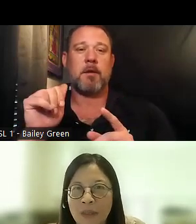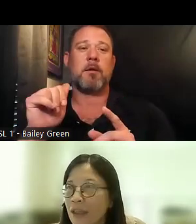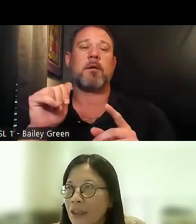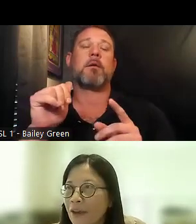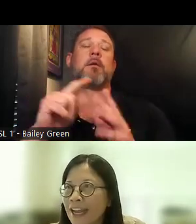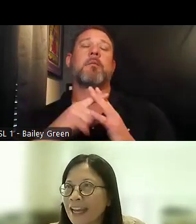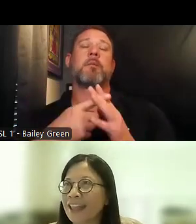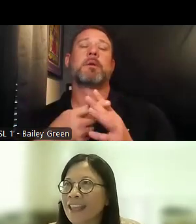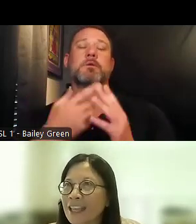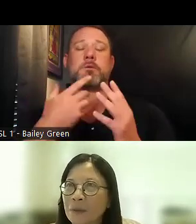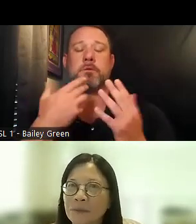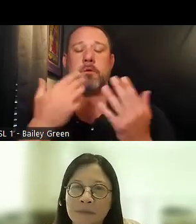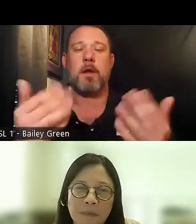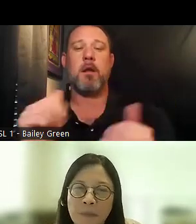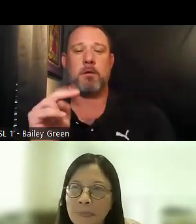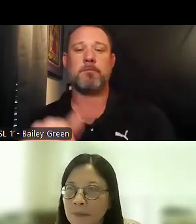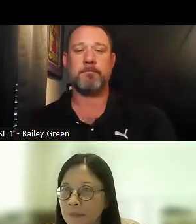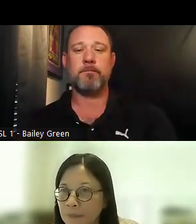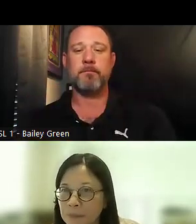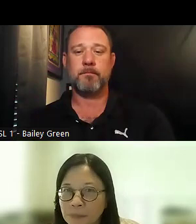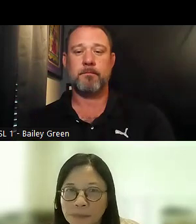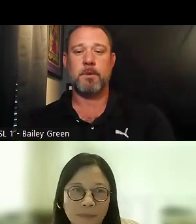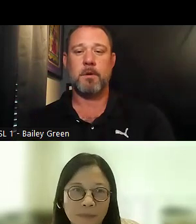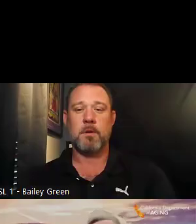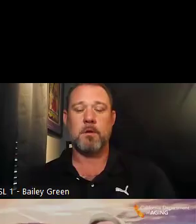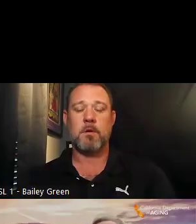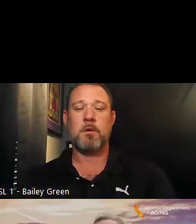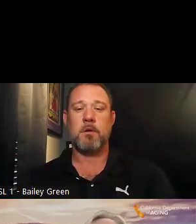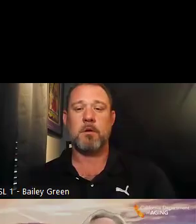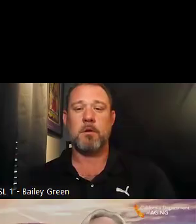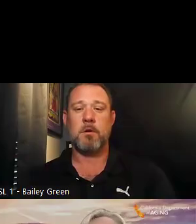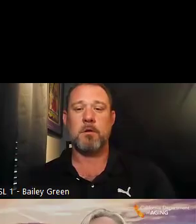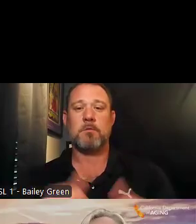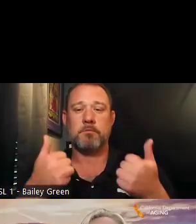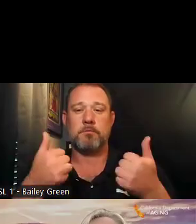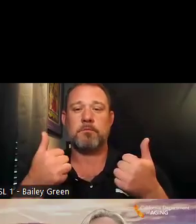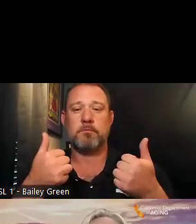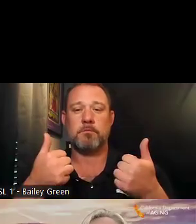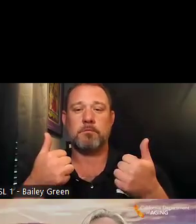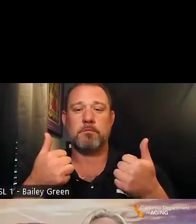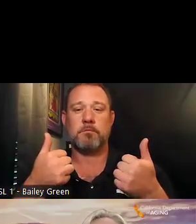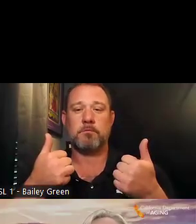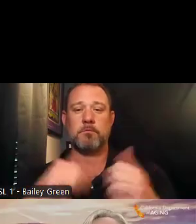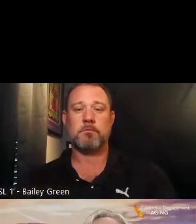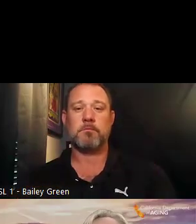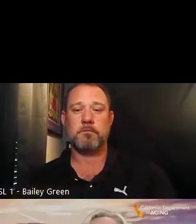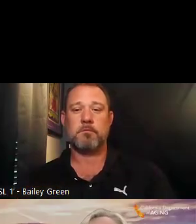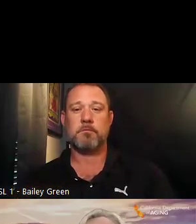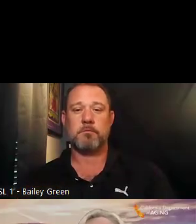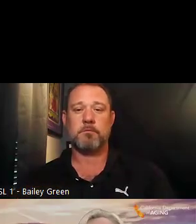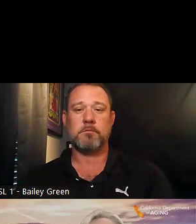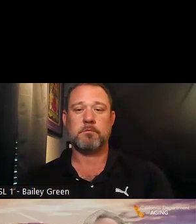So go ahead, Anna. Thank you. Thank you so much. Can you guys hear me okay online? Yes. Yes, you sound